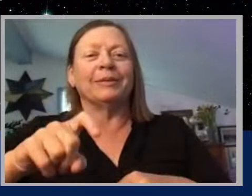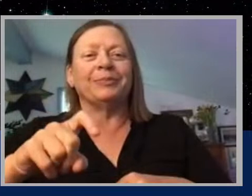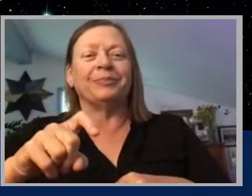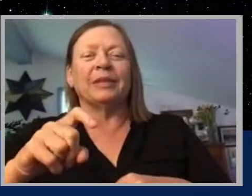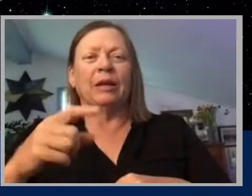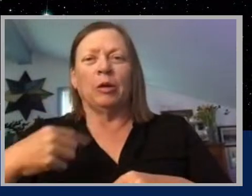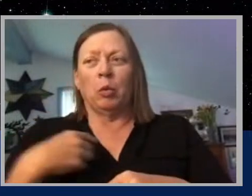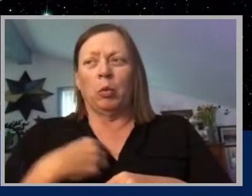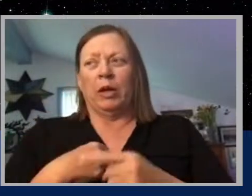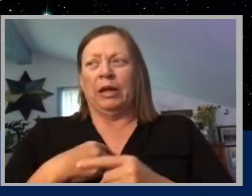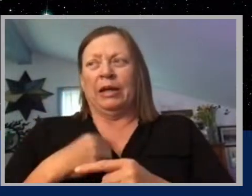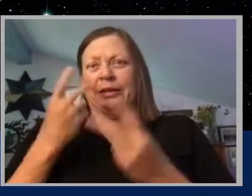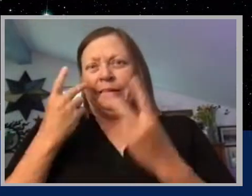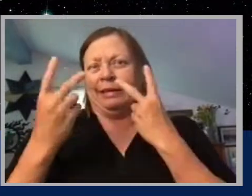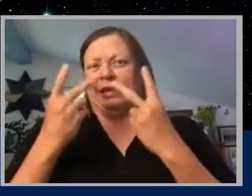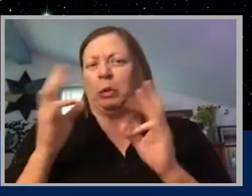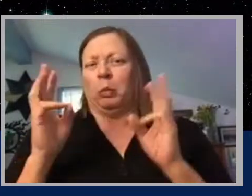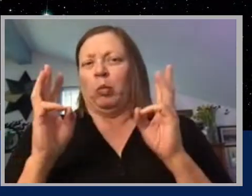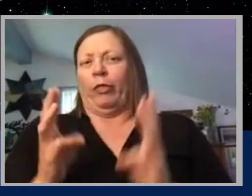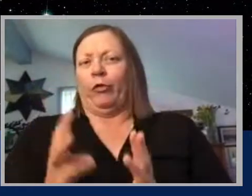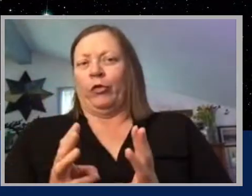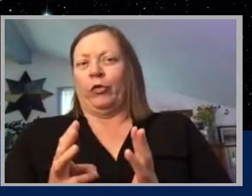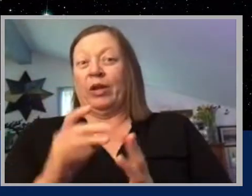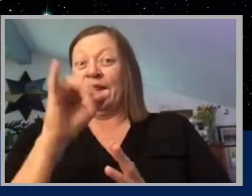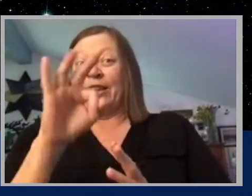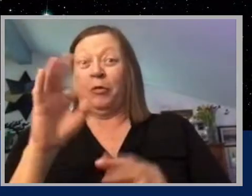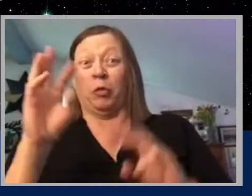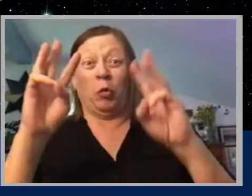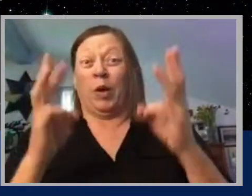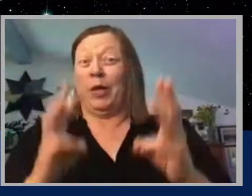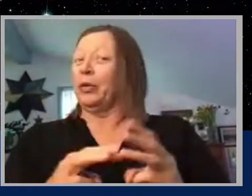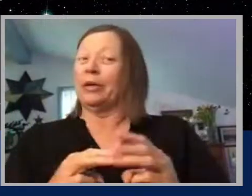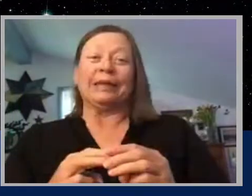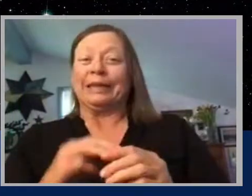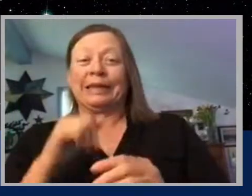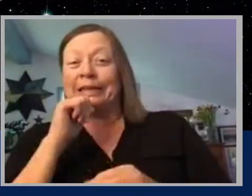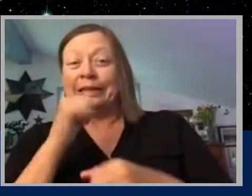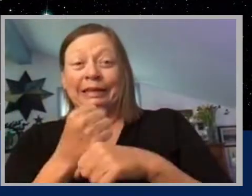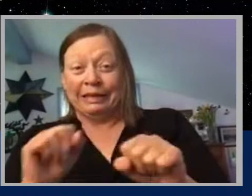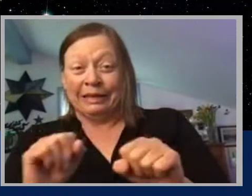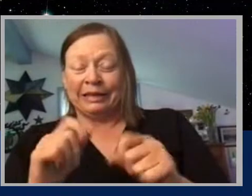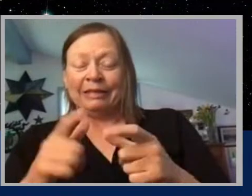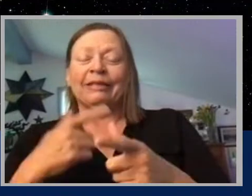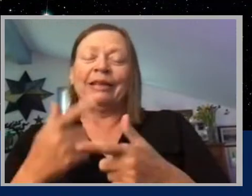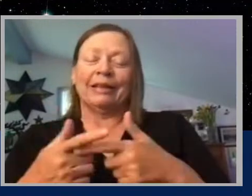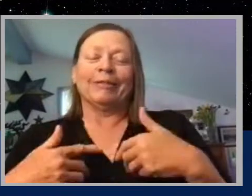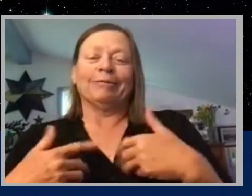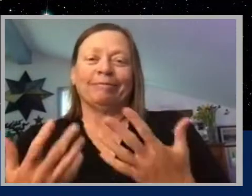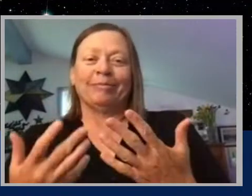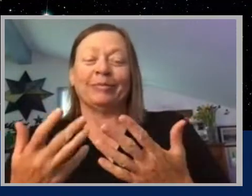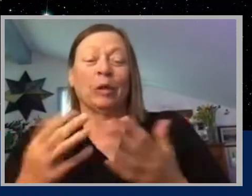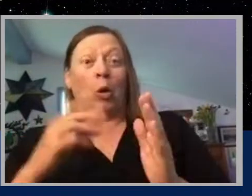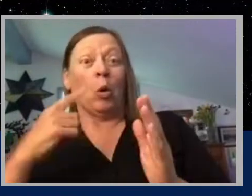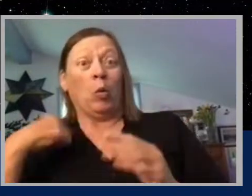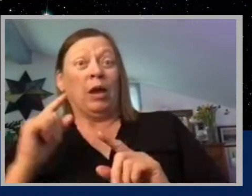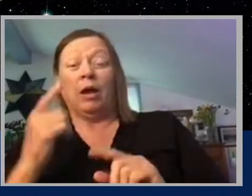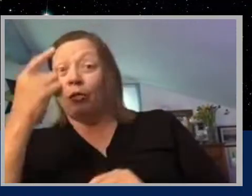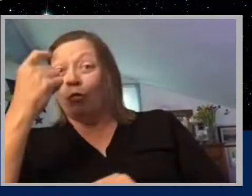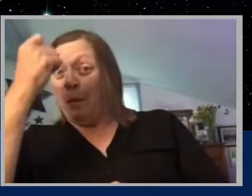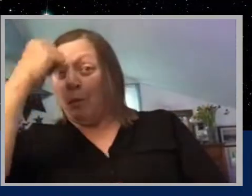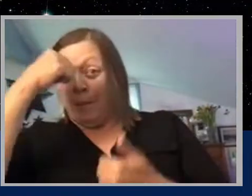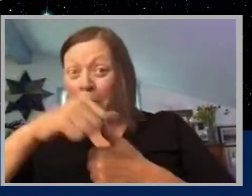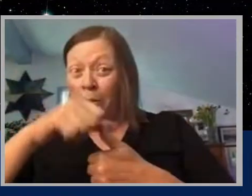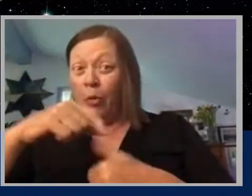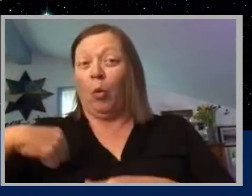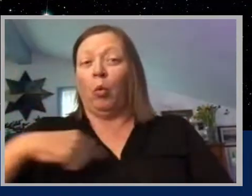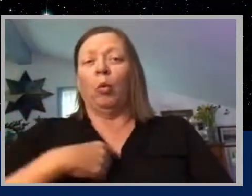situation gets more credible. Because, when we come back from the moon, we have weather projections